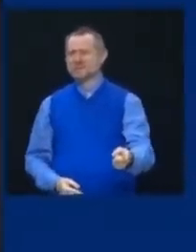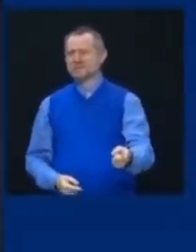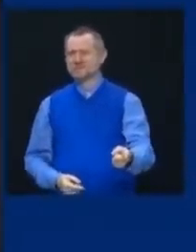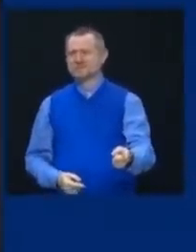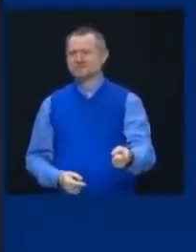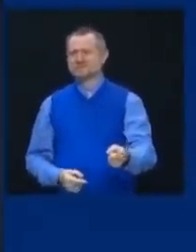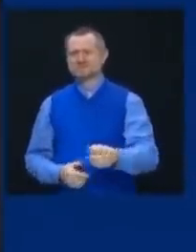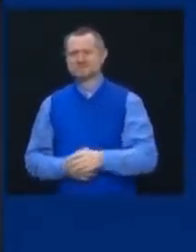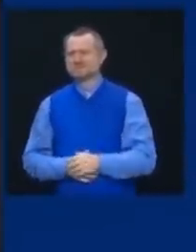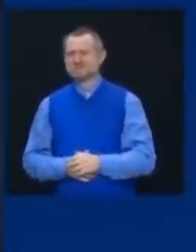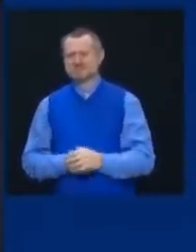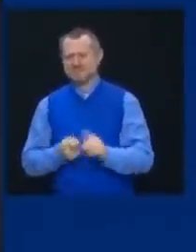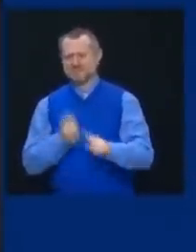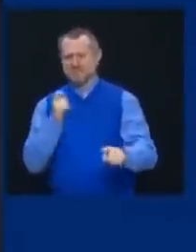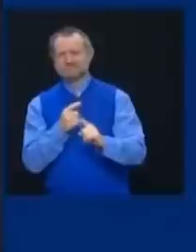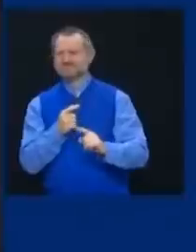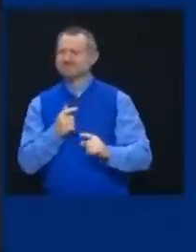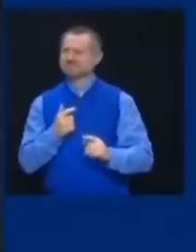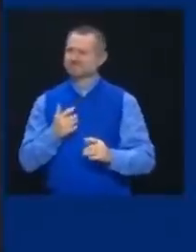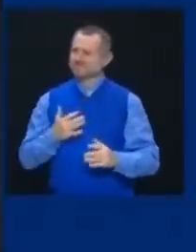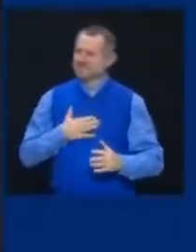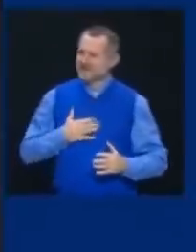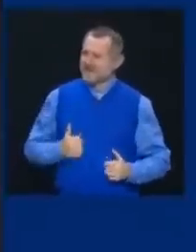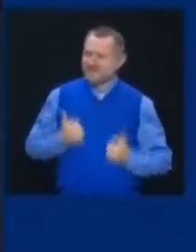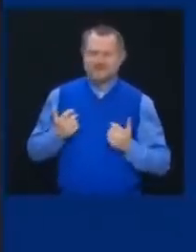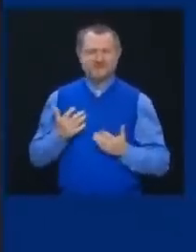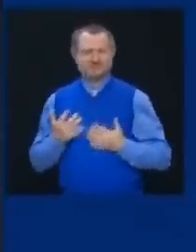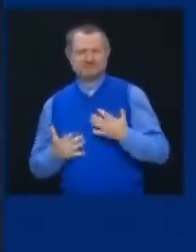from the interactions.